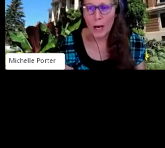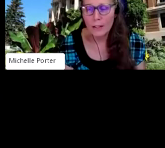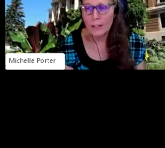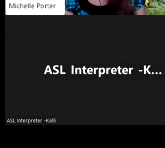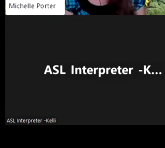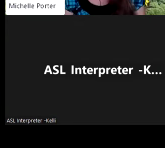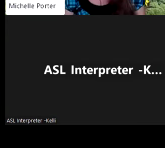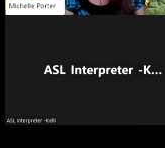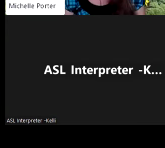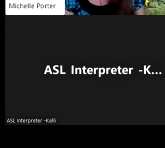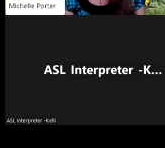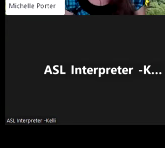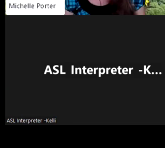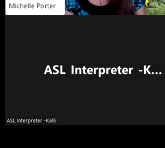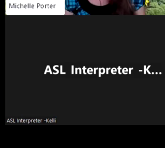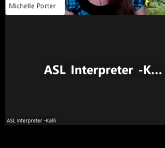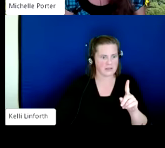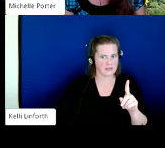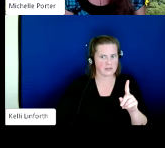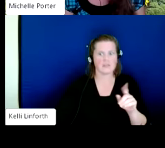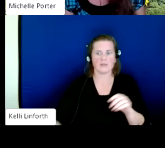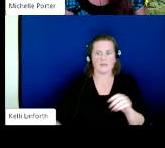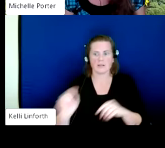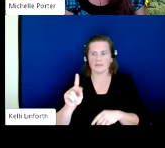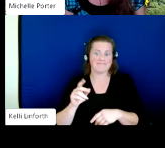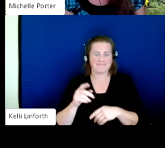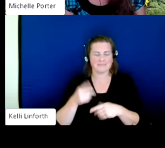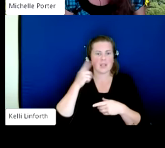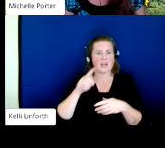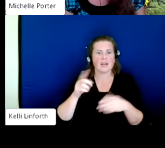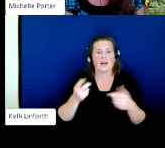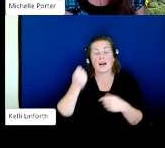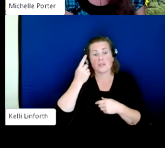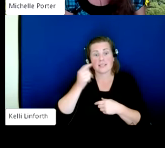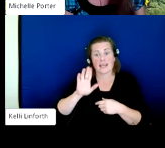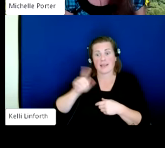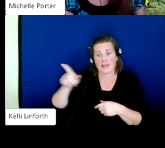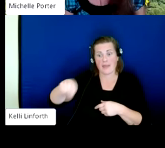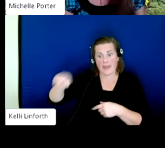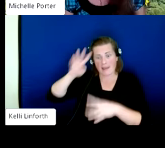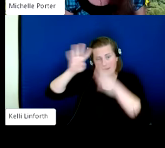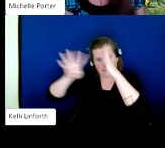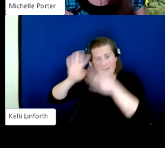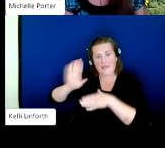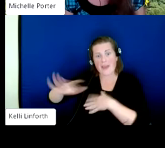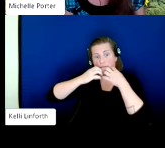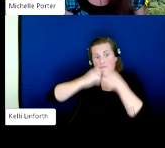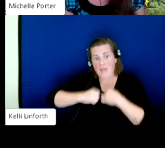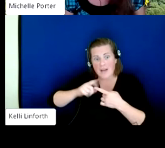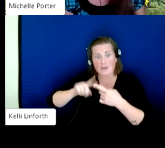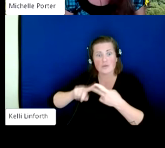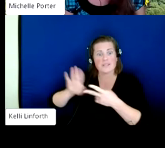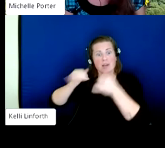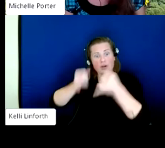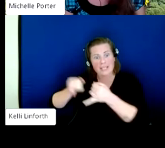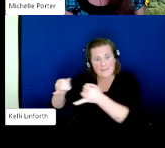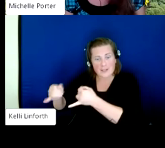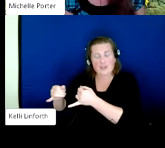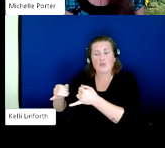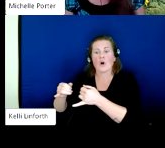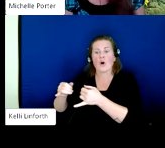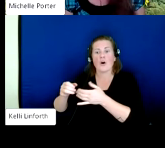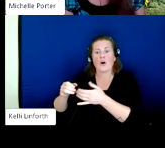individual ones that lined up with their individual values, as well as their personal definition of